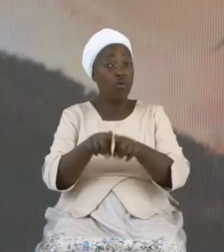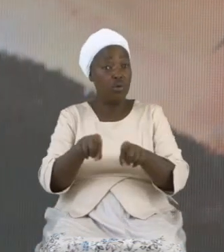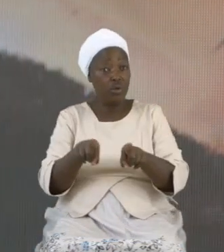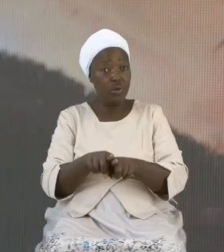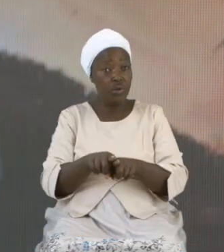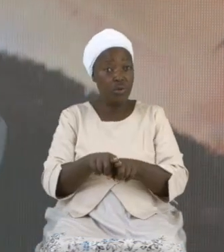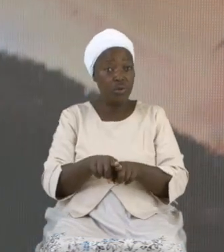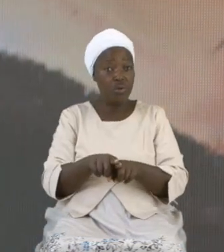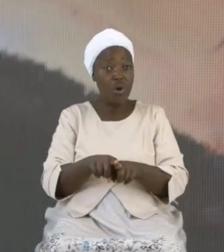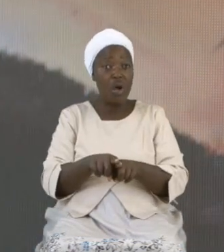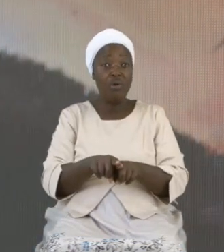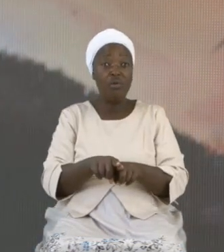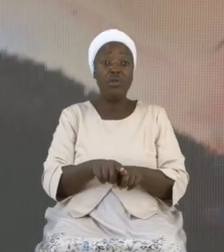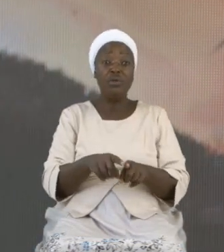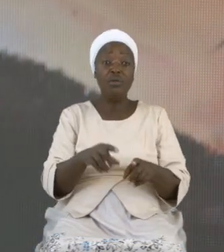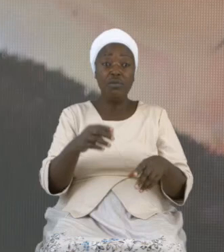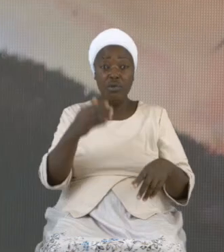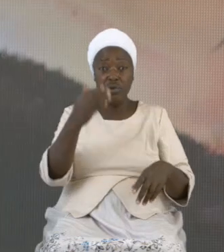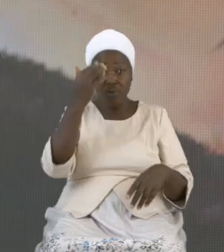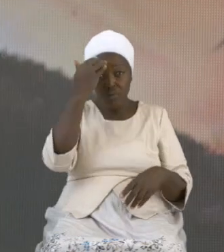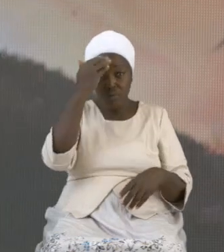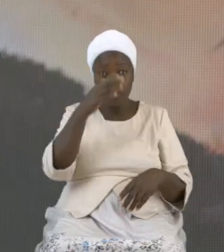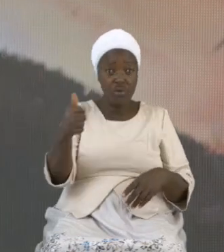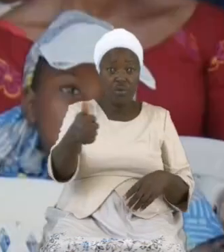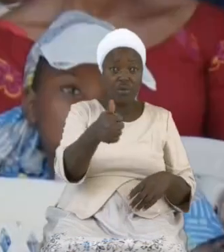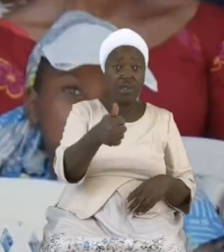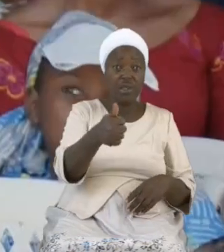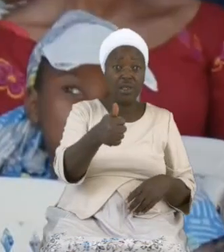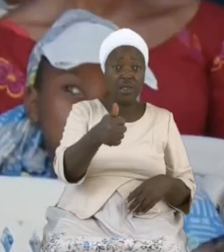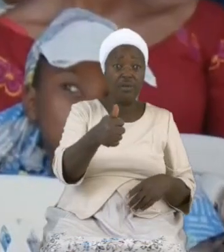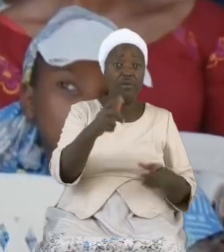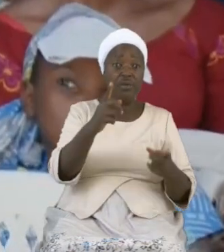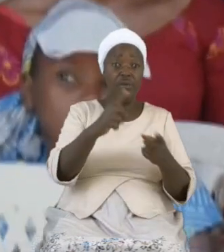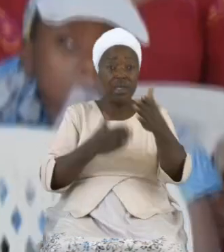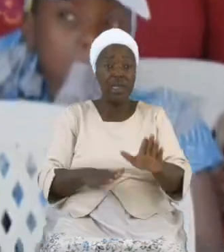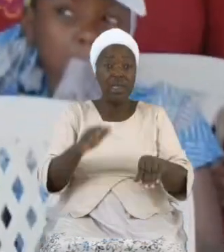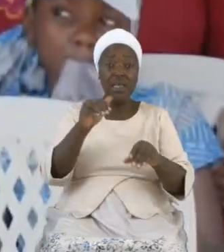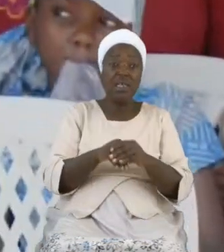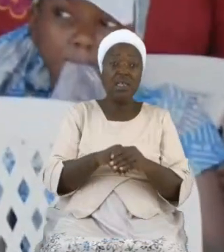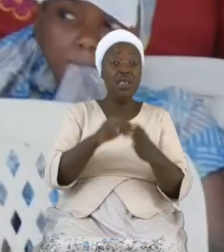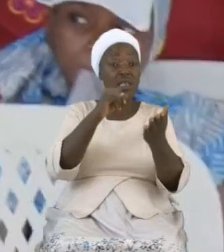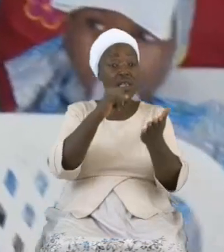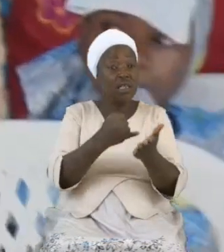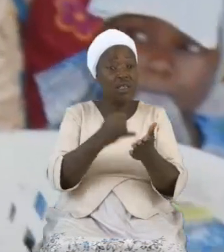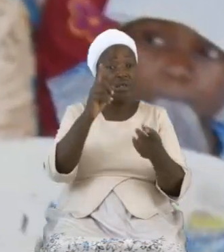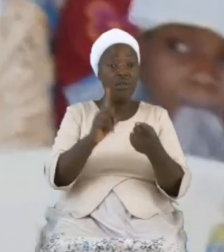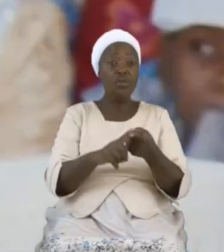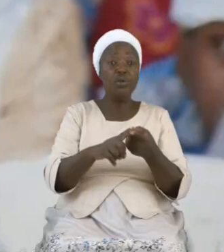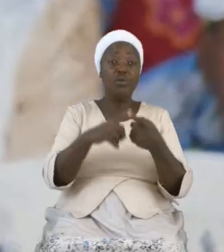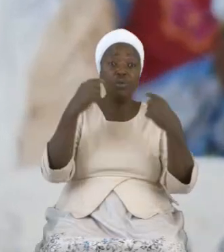also yourselves to be dead indeed unto sin,